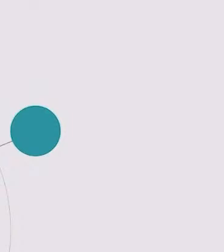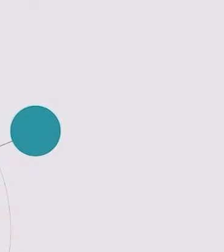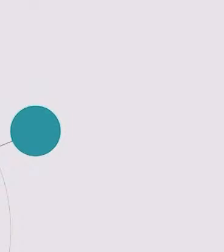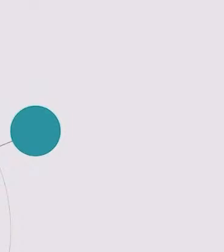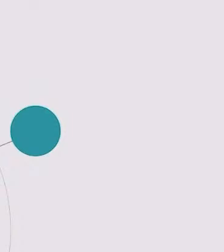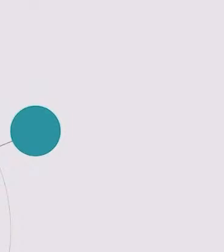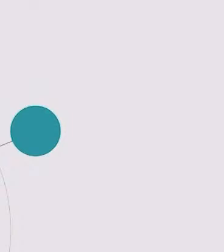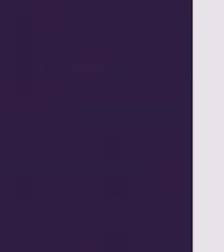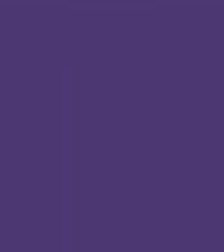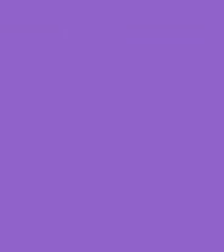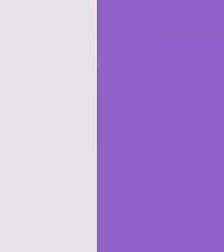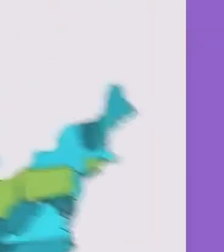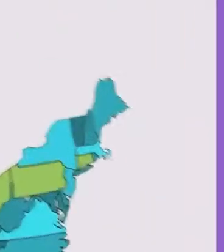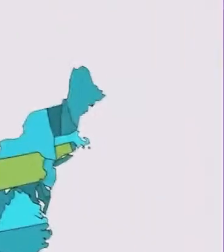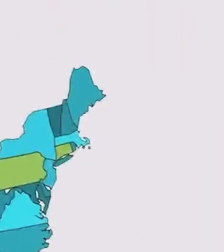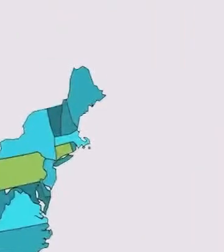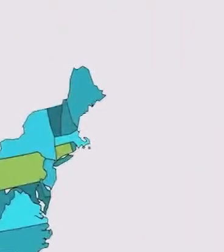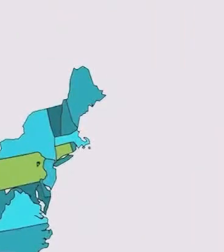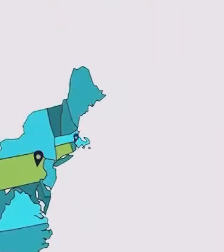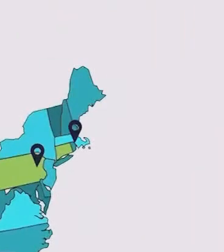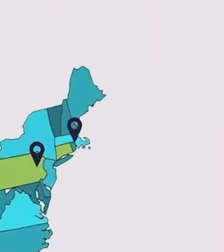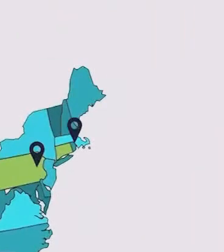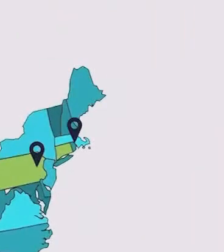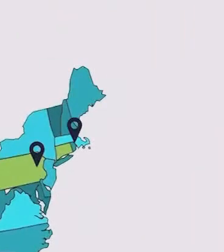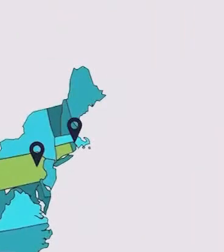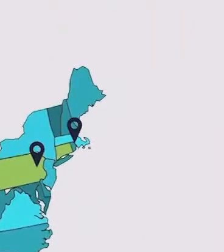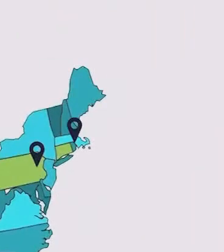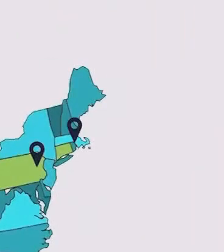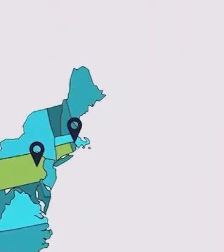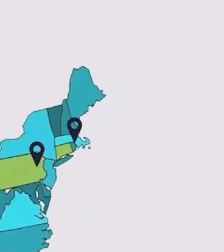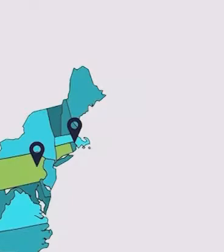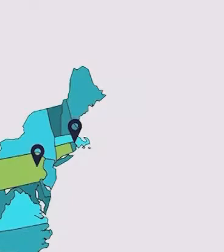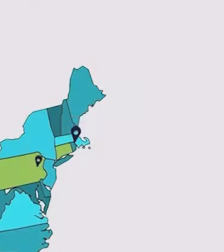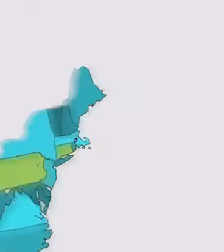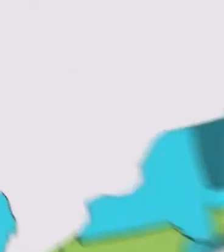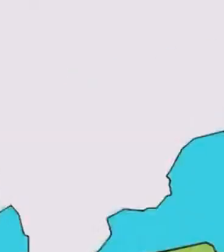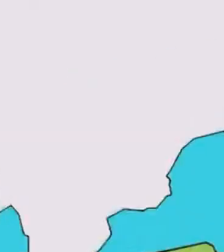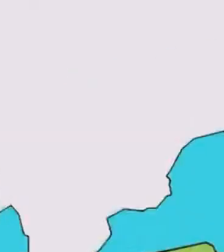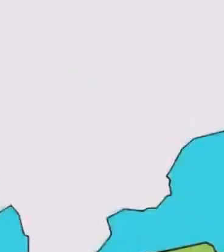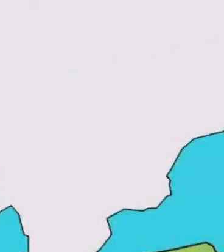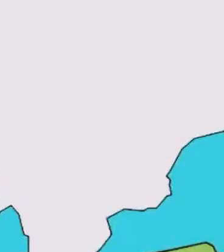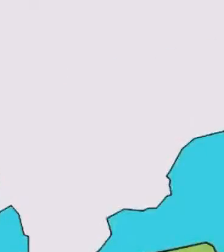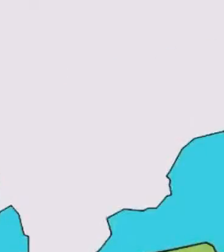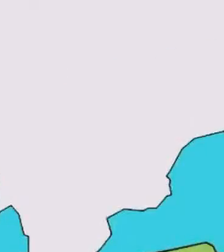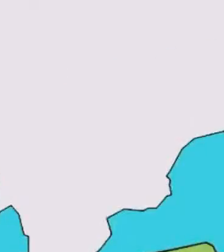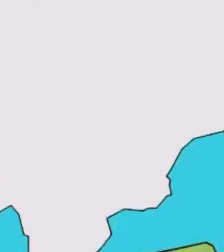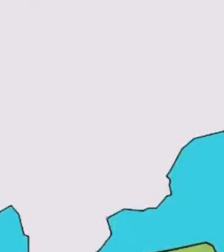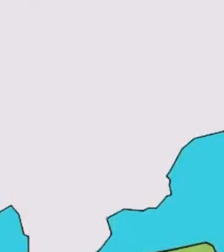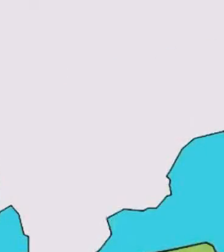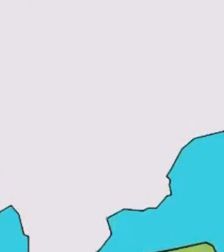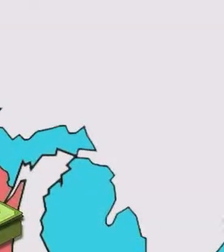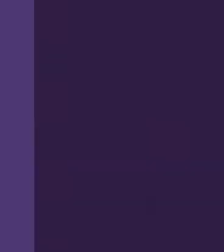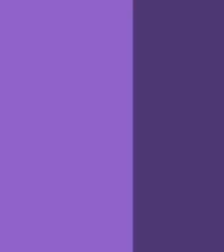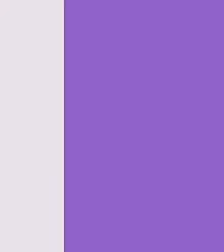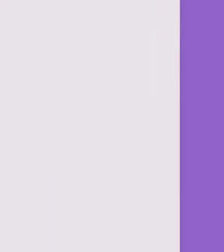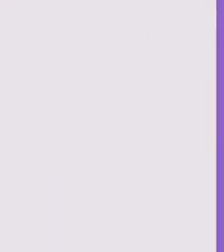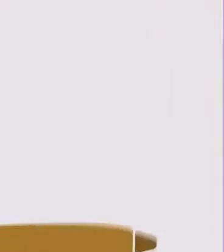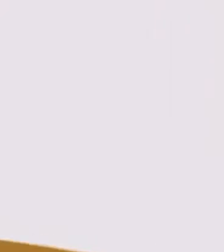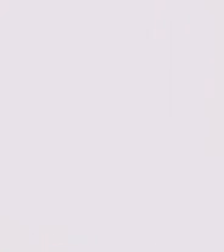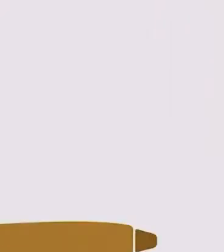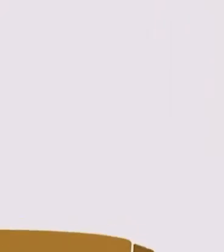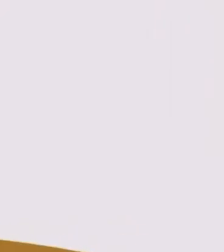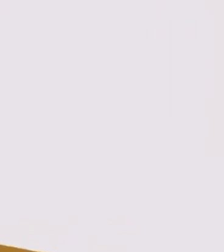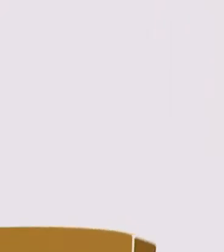of Wisconsin. Wisconsin Eye is the nation's first and only independently funded state civics broadcast network,